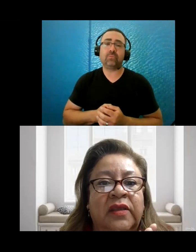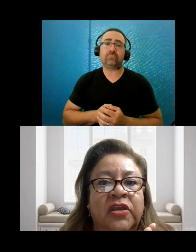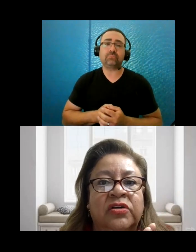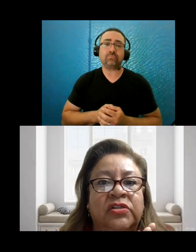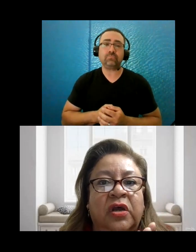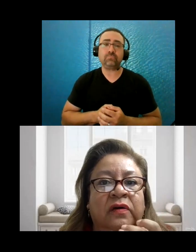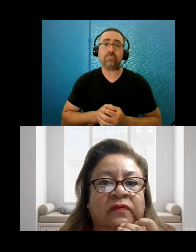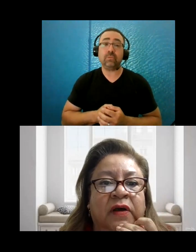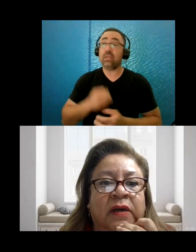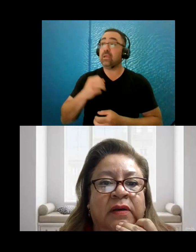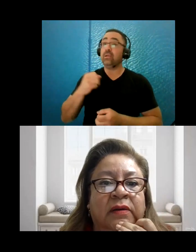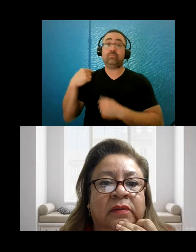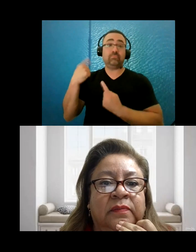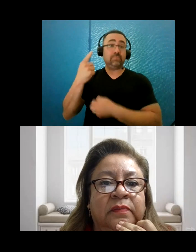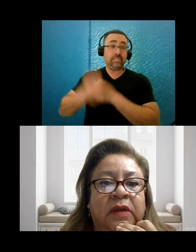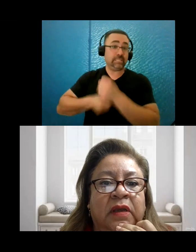We, in the years of